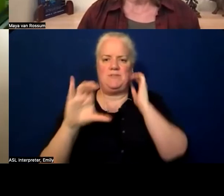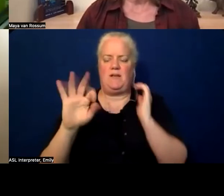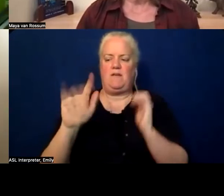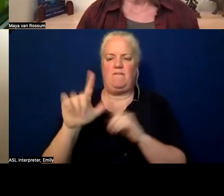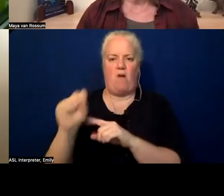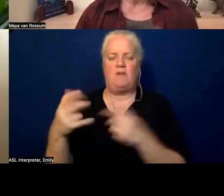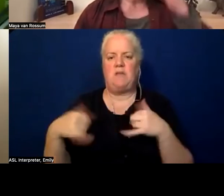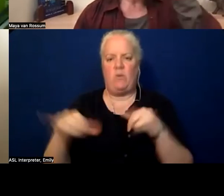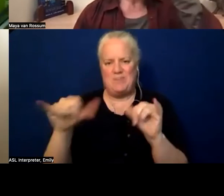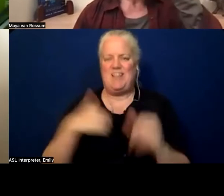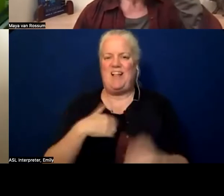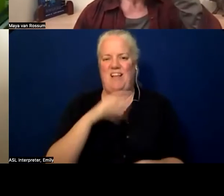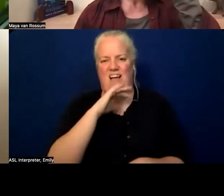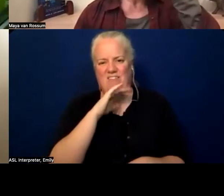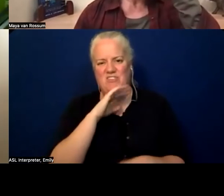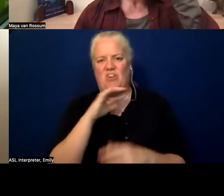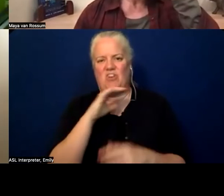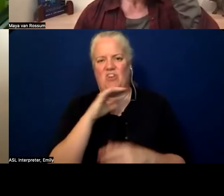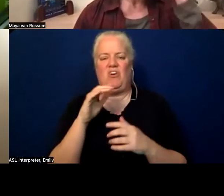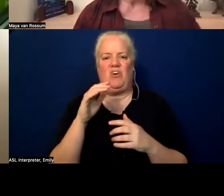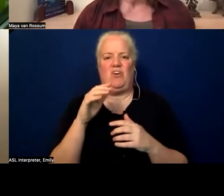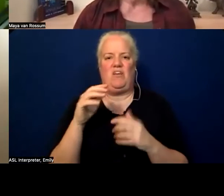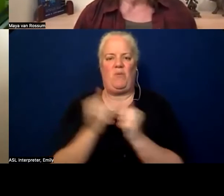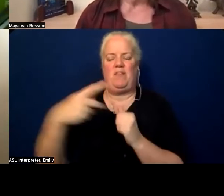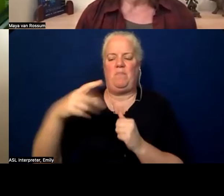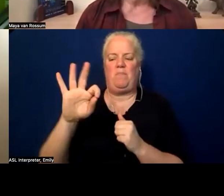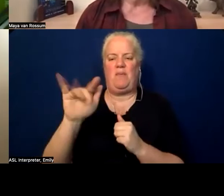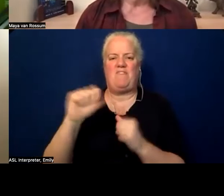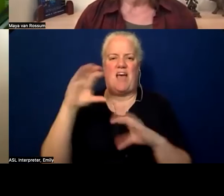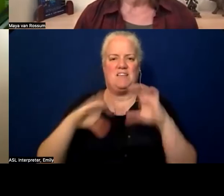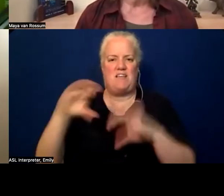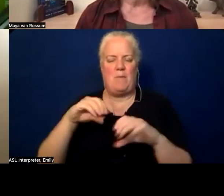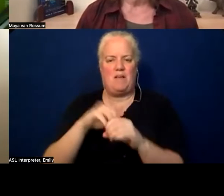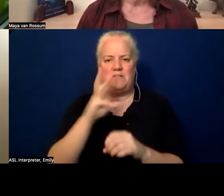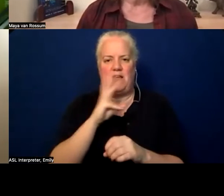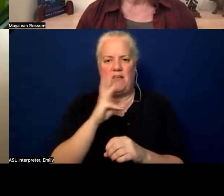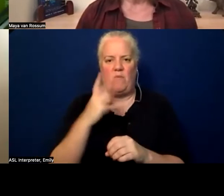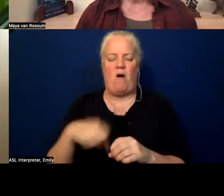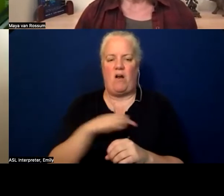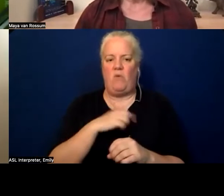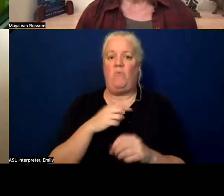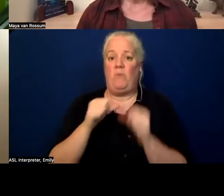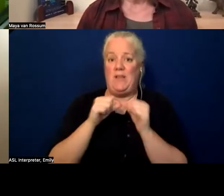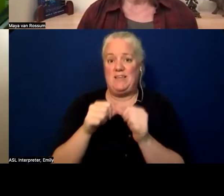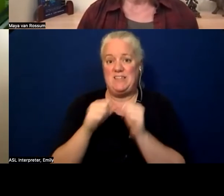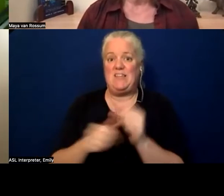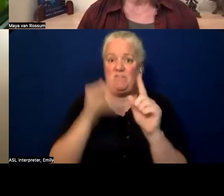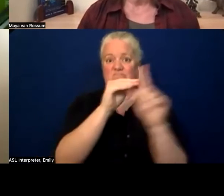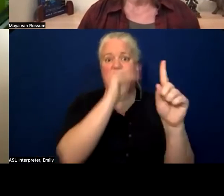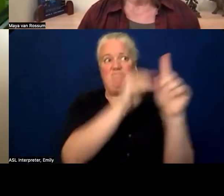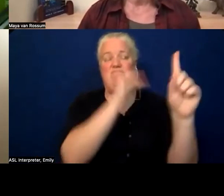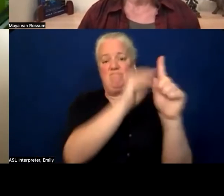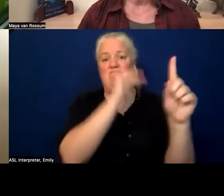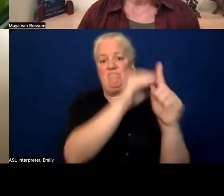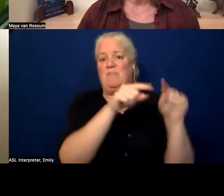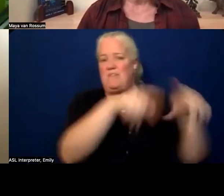of regrettable substitute PFAS chemicals. Despite our continued vocal concerns, this issue still hasn't